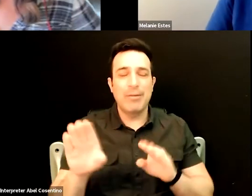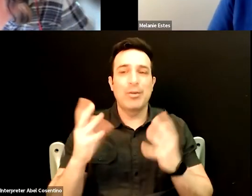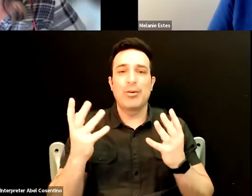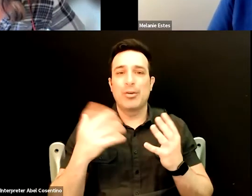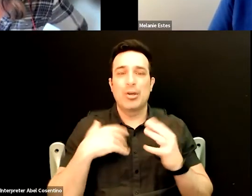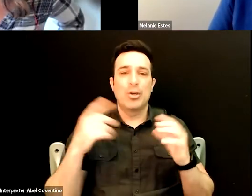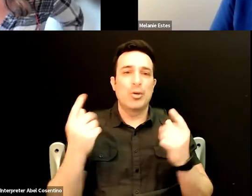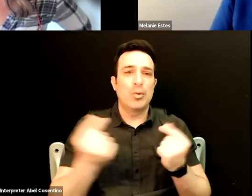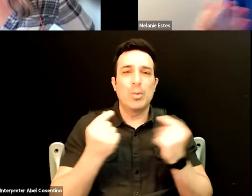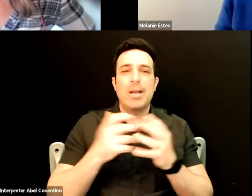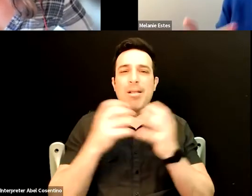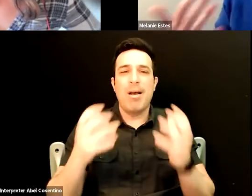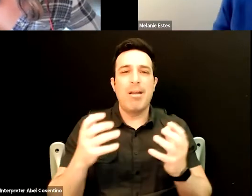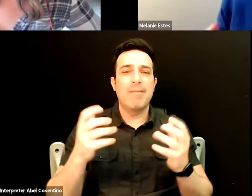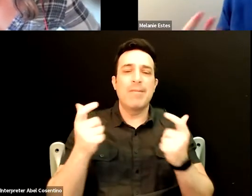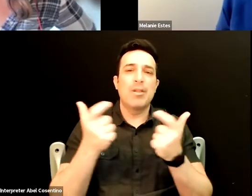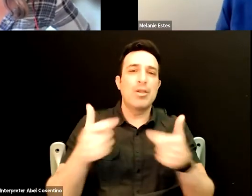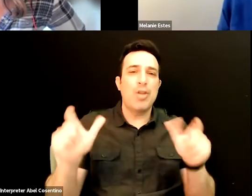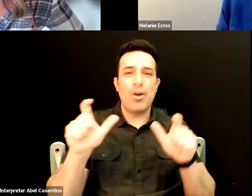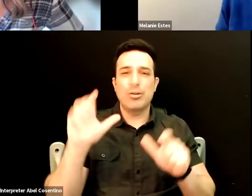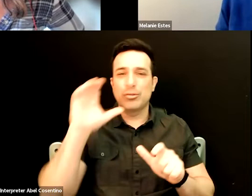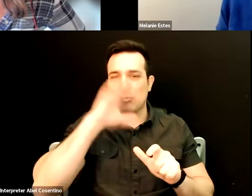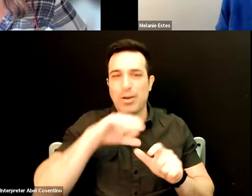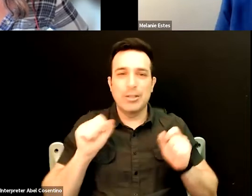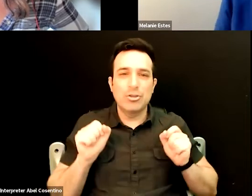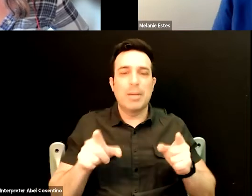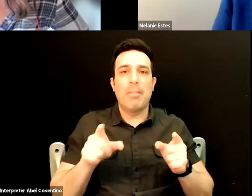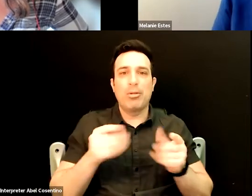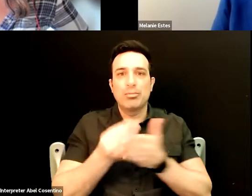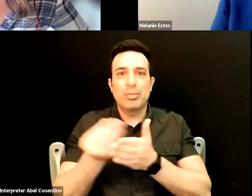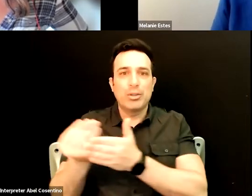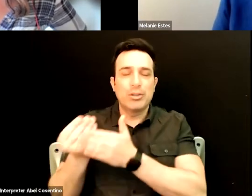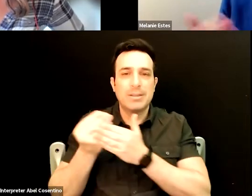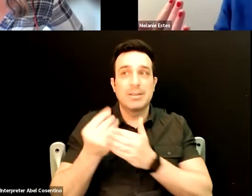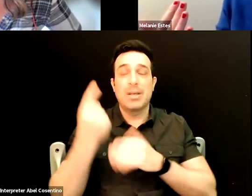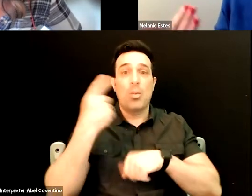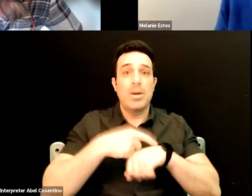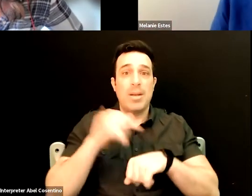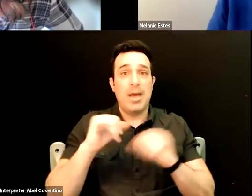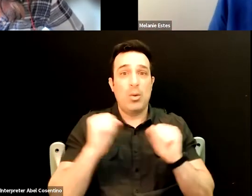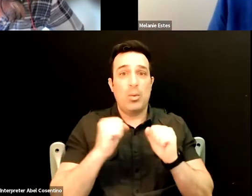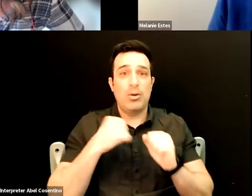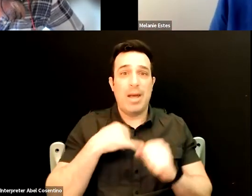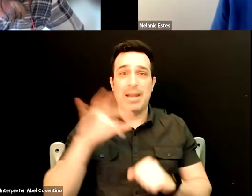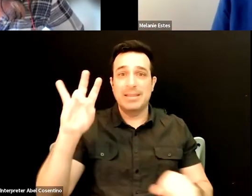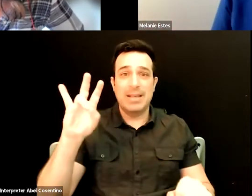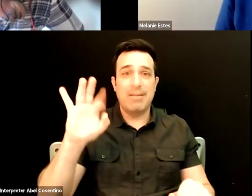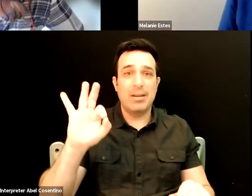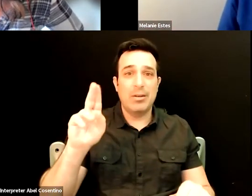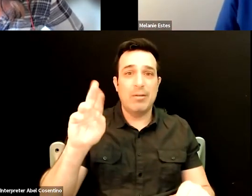doing a lot of very large, strange impulse purchases. I think at one point that winter I had like 7 fur coats in my